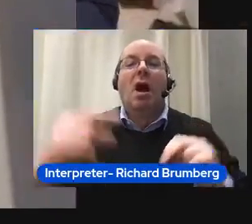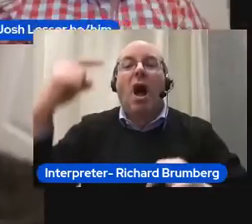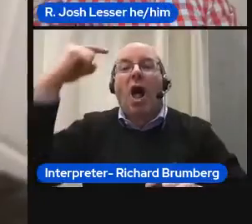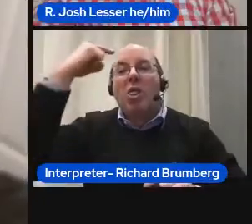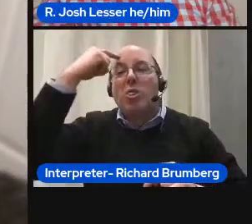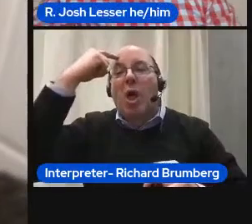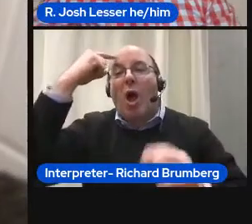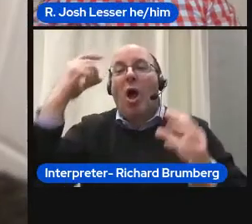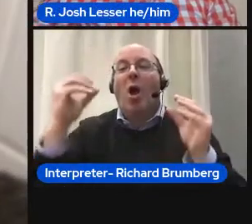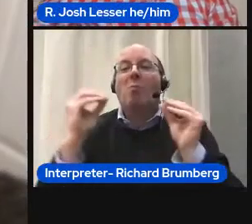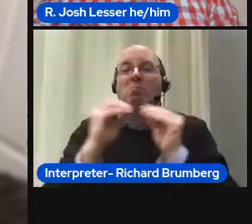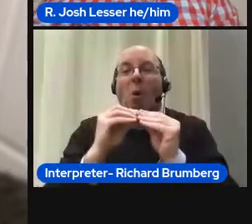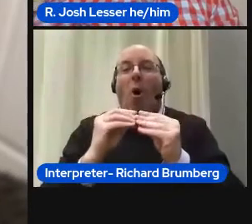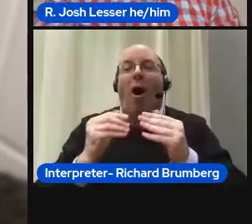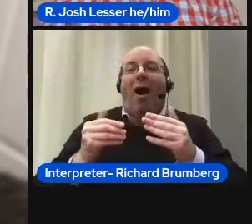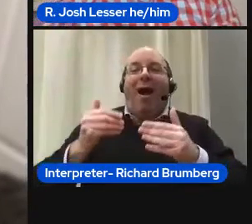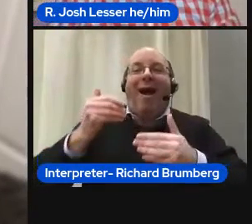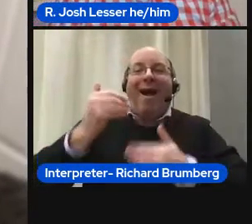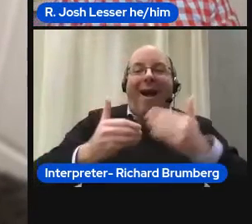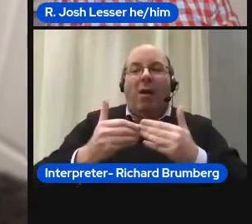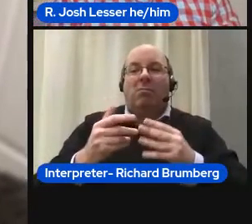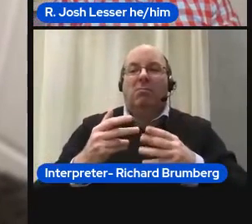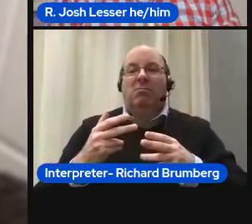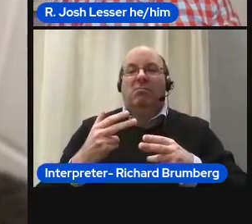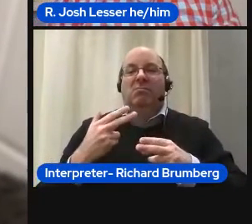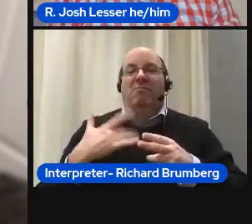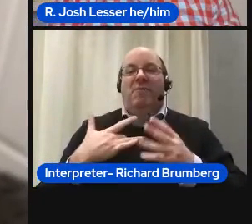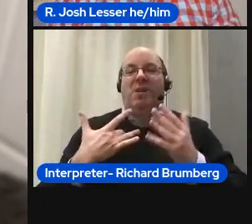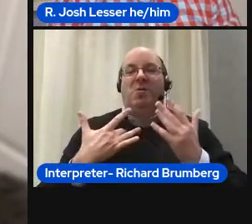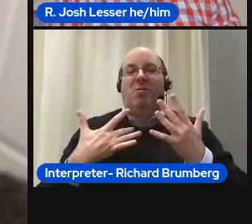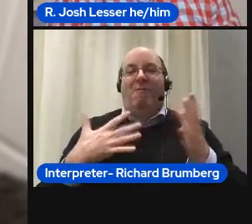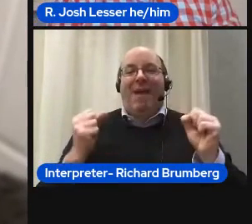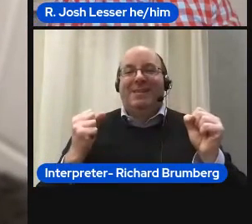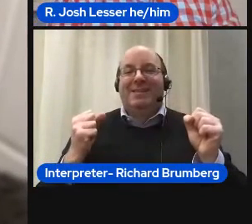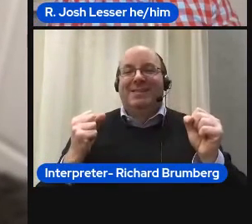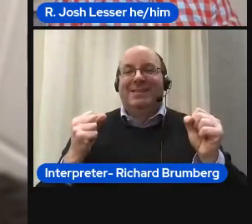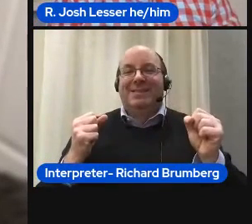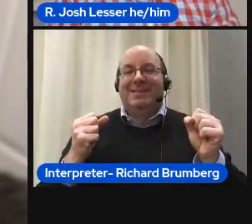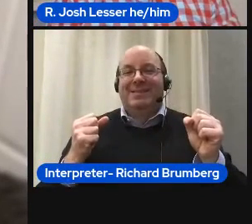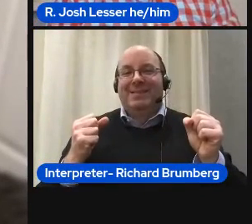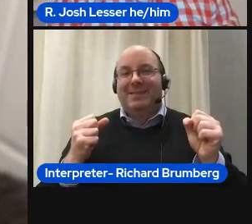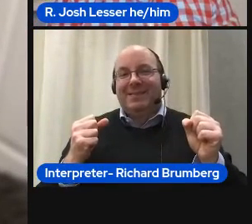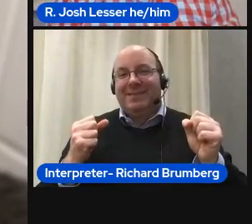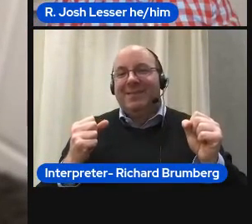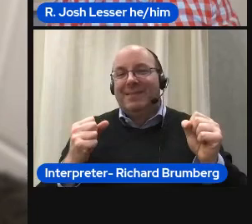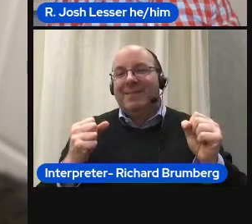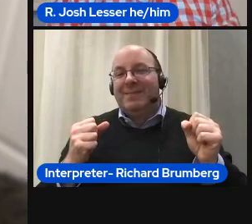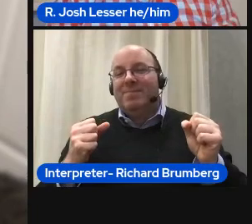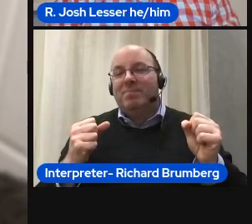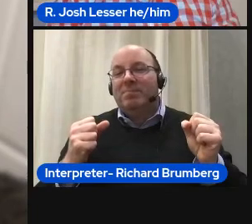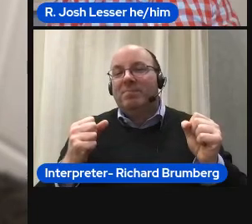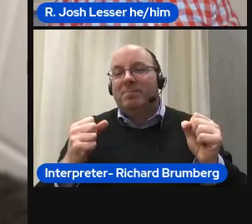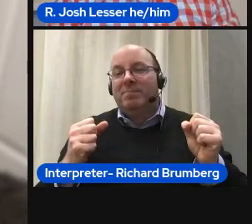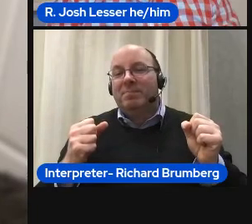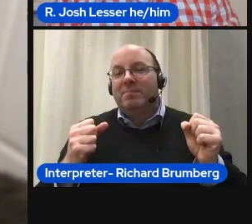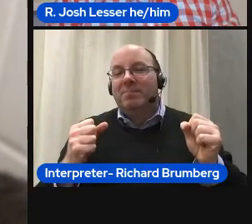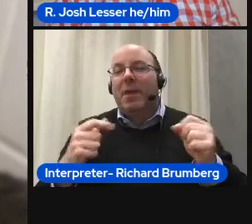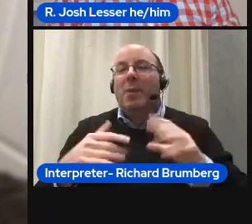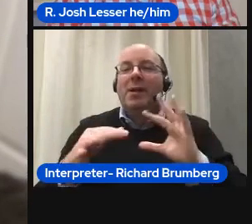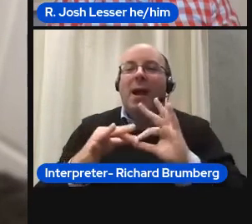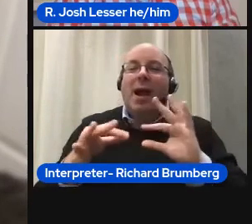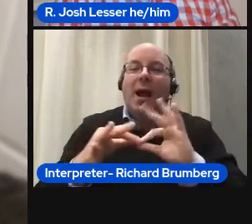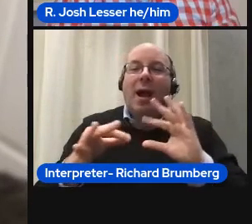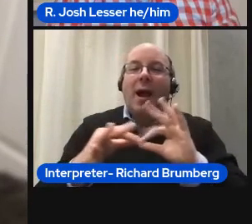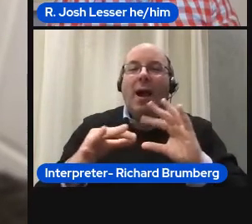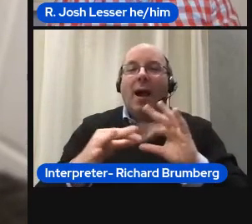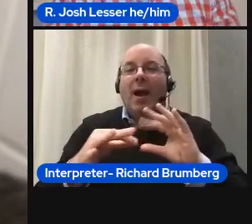It's always good if it's short, if it feels shorter than it should be. If you can't tell by now from comments I've said, I really love